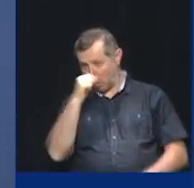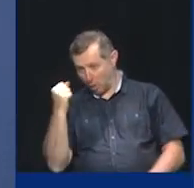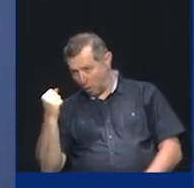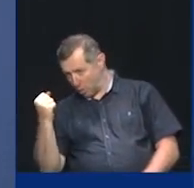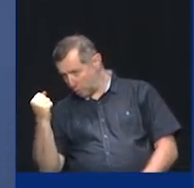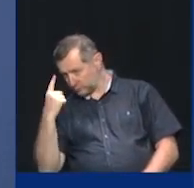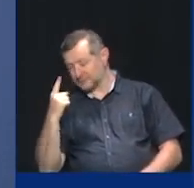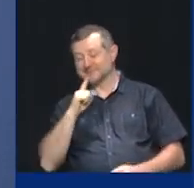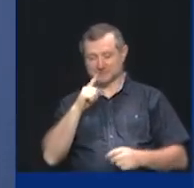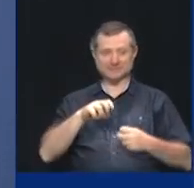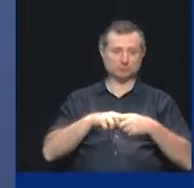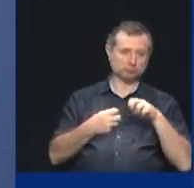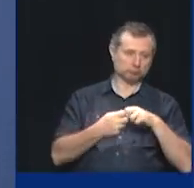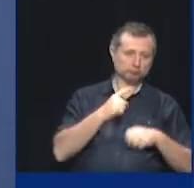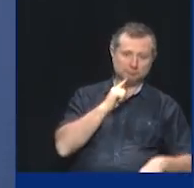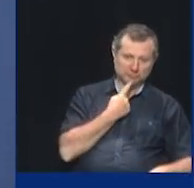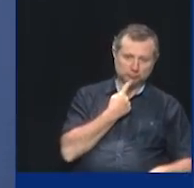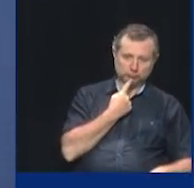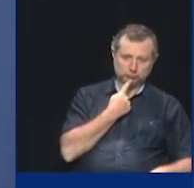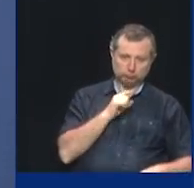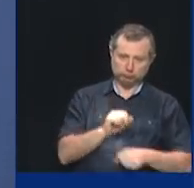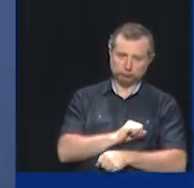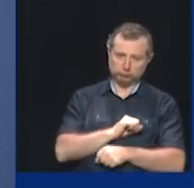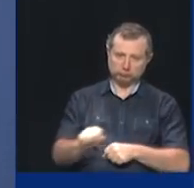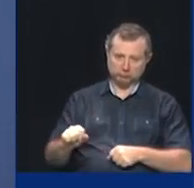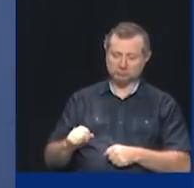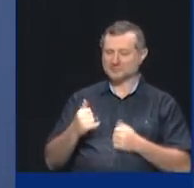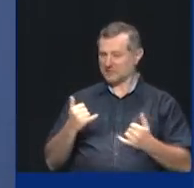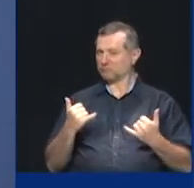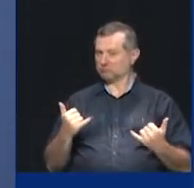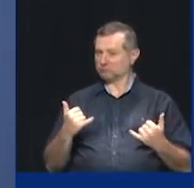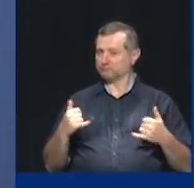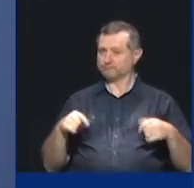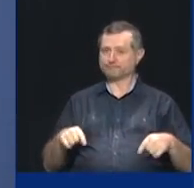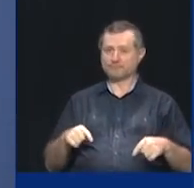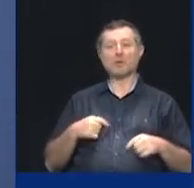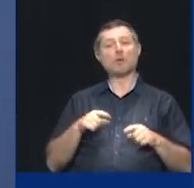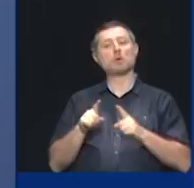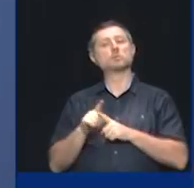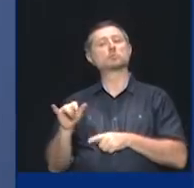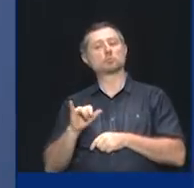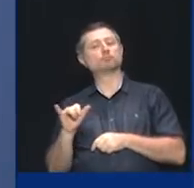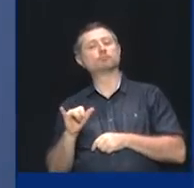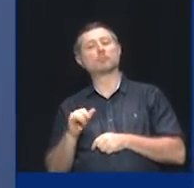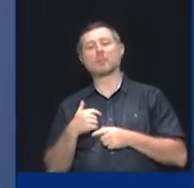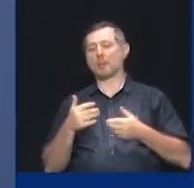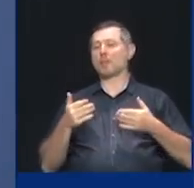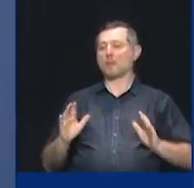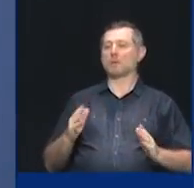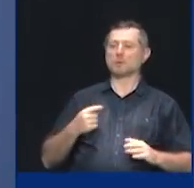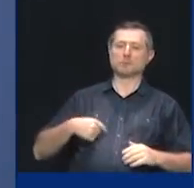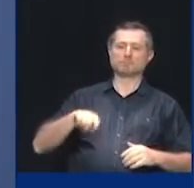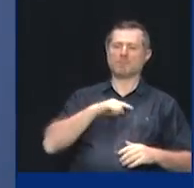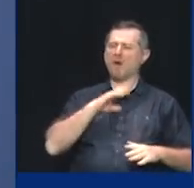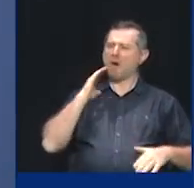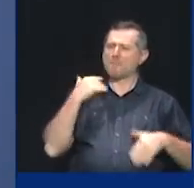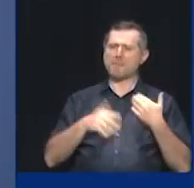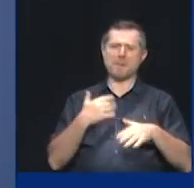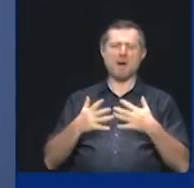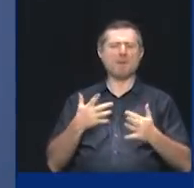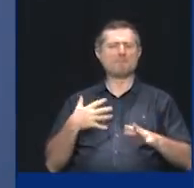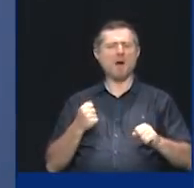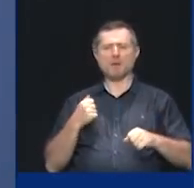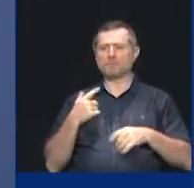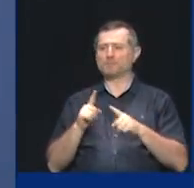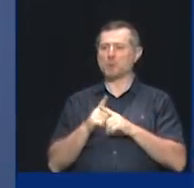you to understand how serious this is. It then also allows us to move even faster and free up money and free